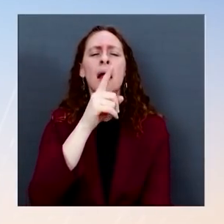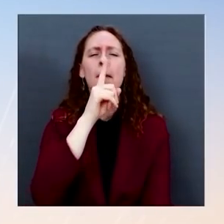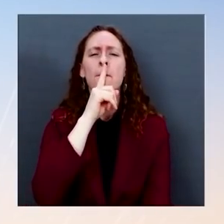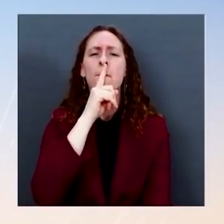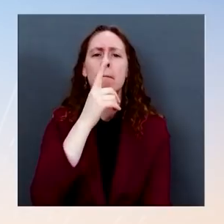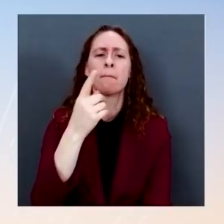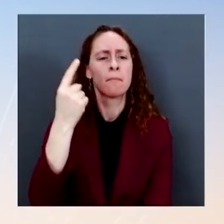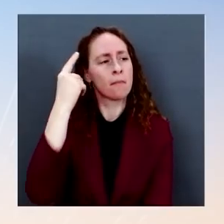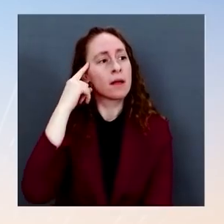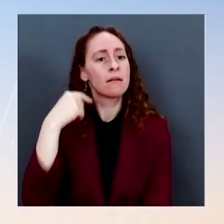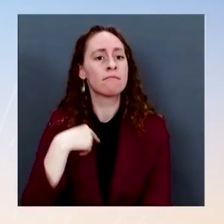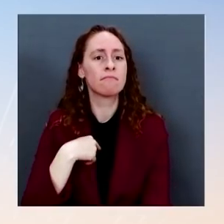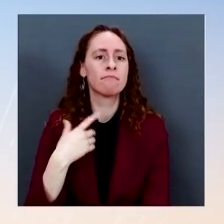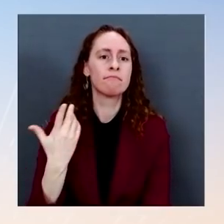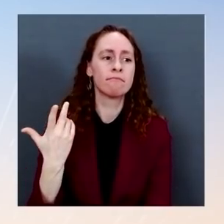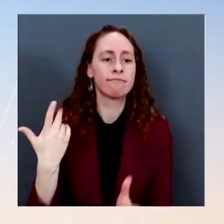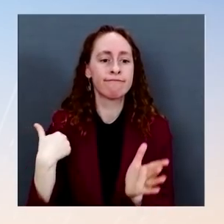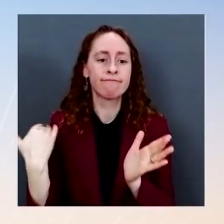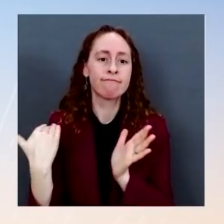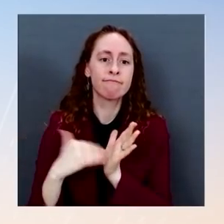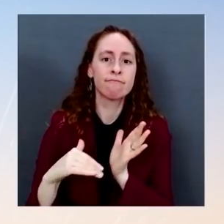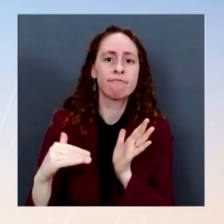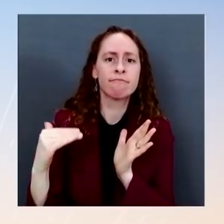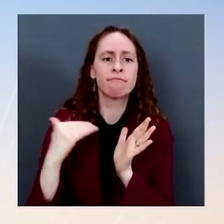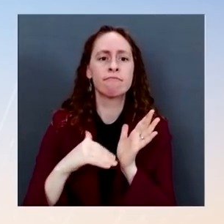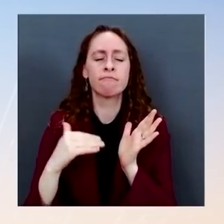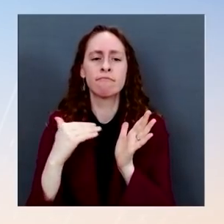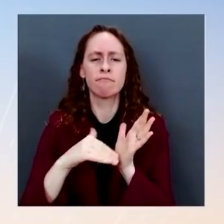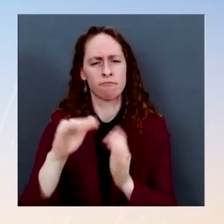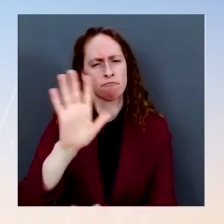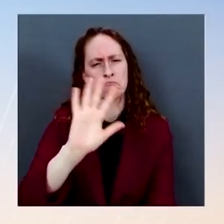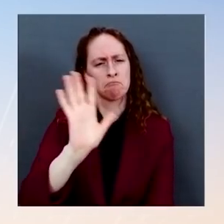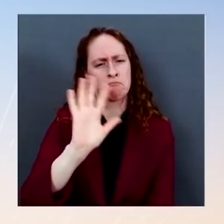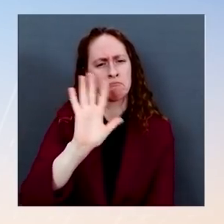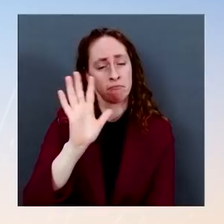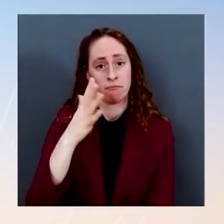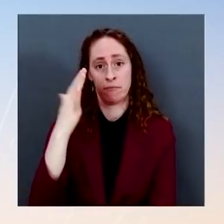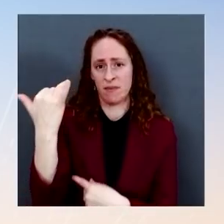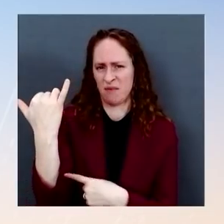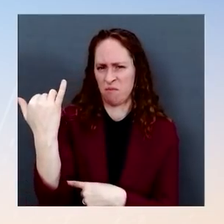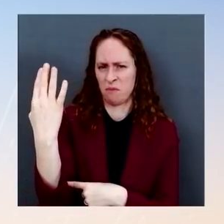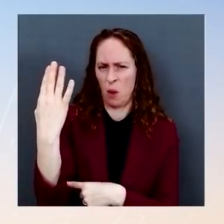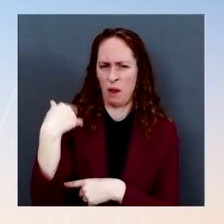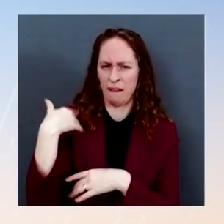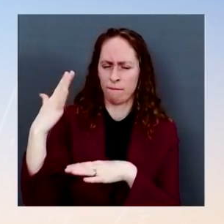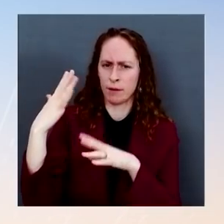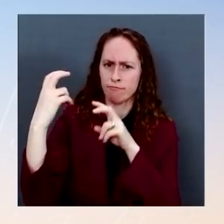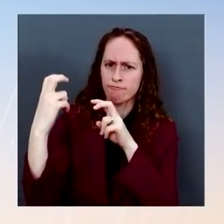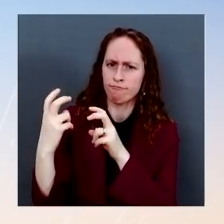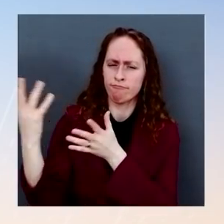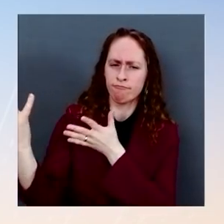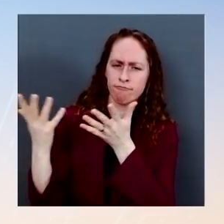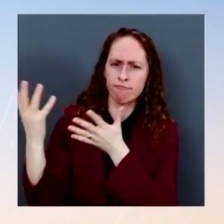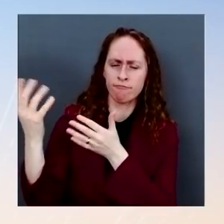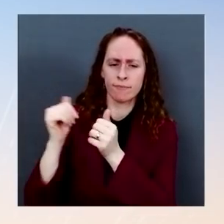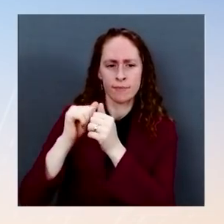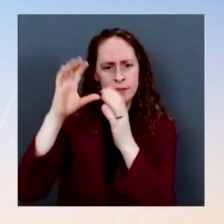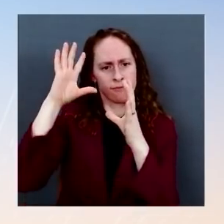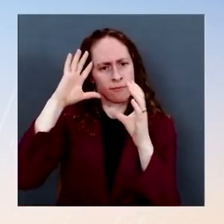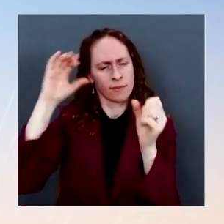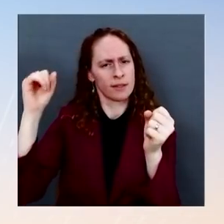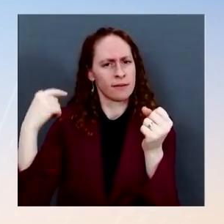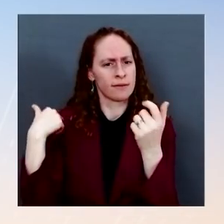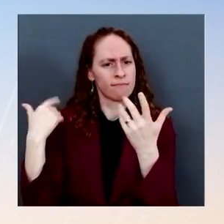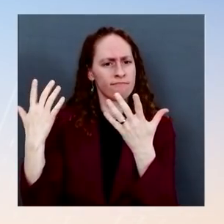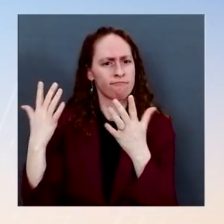and I saw him this morning, he's worked with Senator Manchin over the course of decades. They share fundamental values.